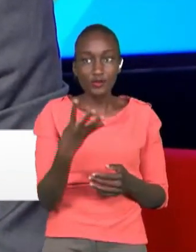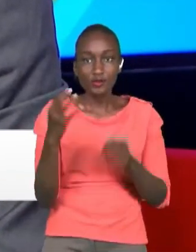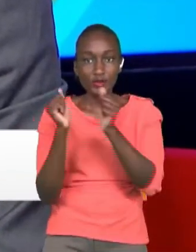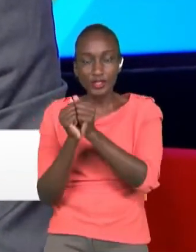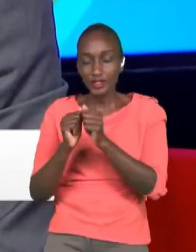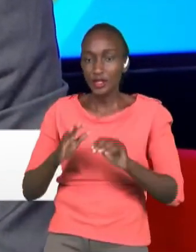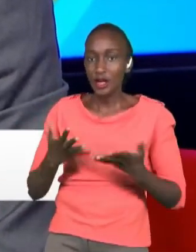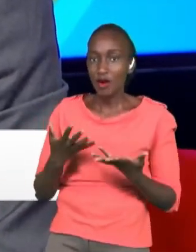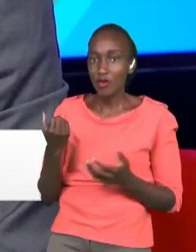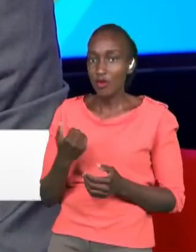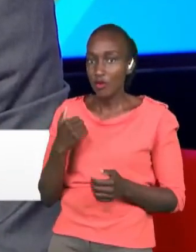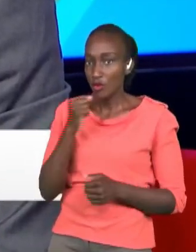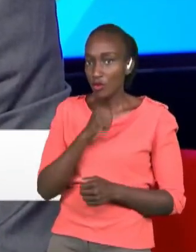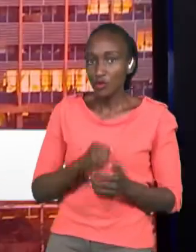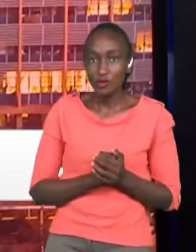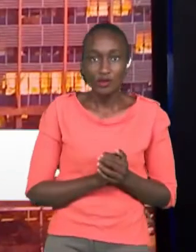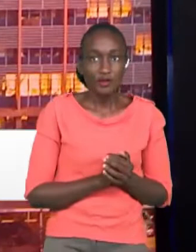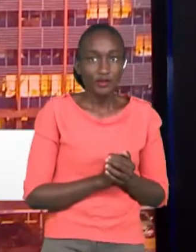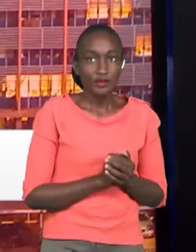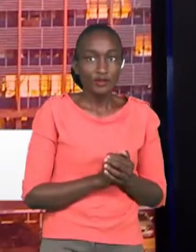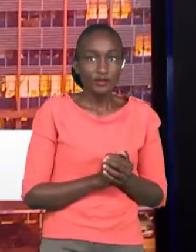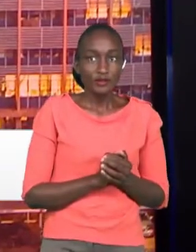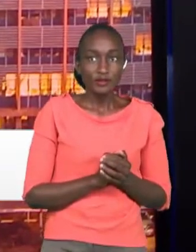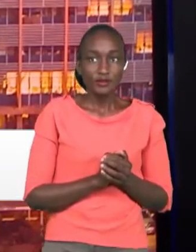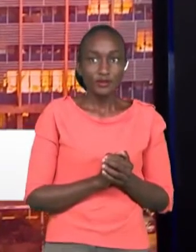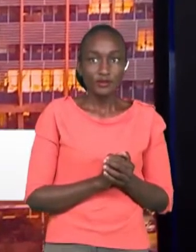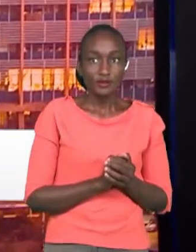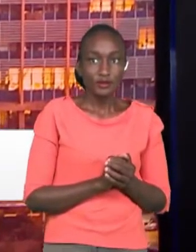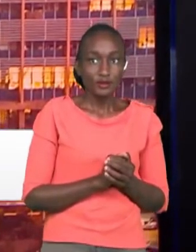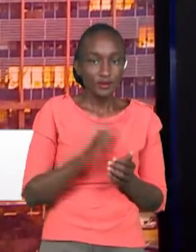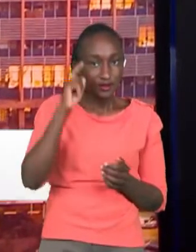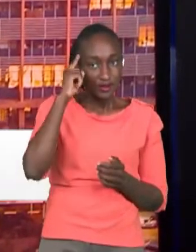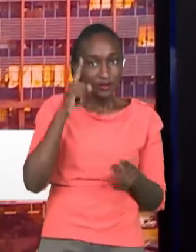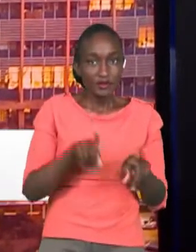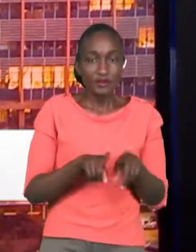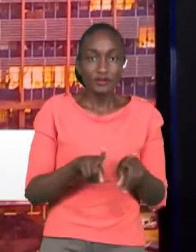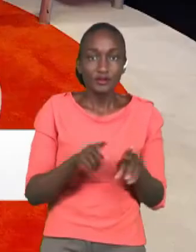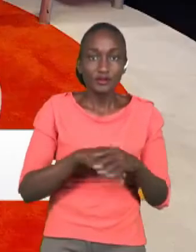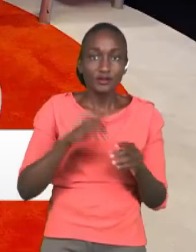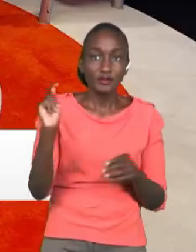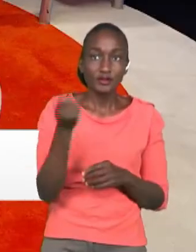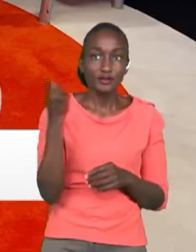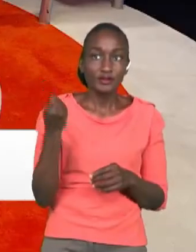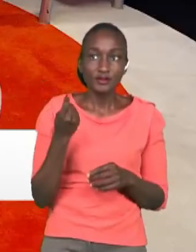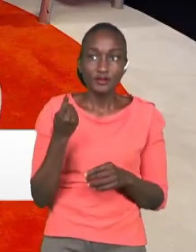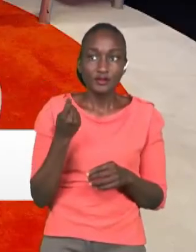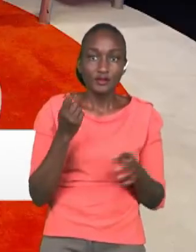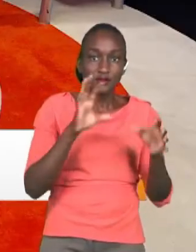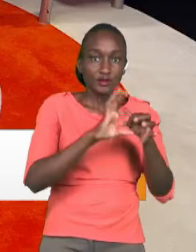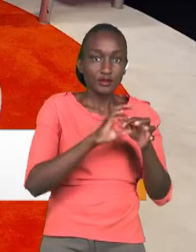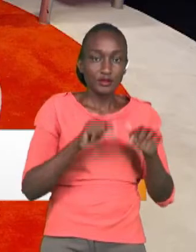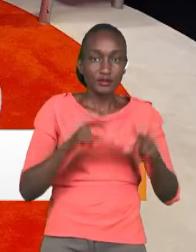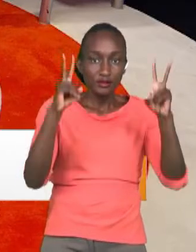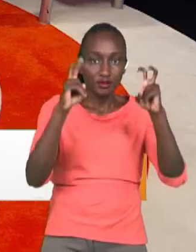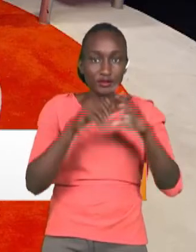10-year-olds? No, 4-year-old children are doing. Really? Yeah. I think we should also in Kenya yeah. incorporate this as a subject